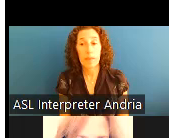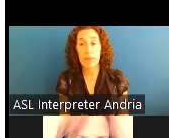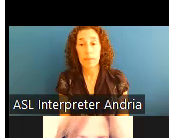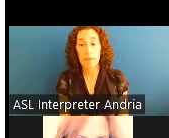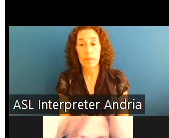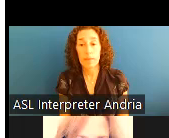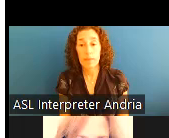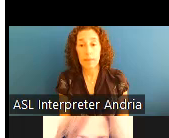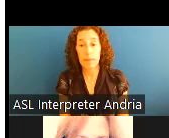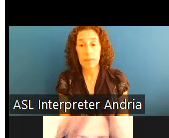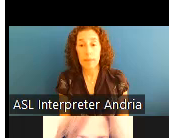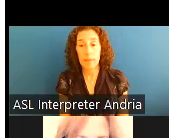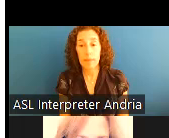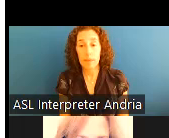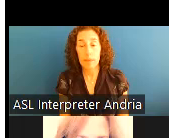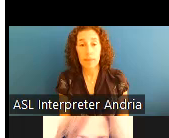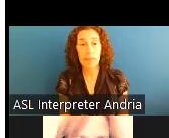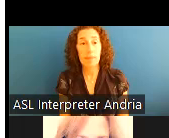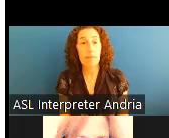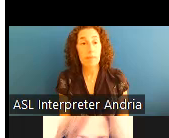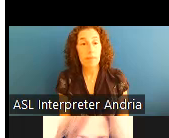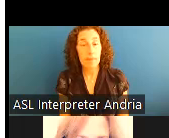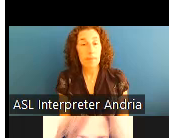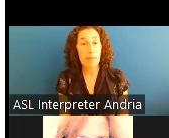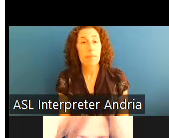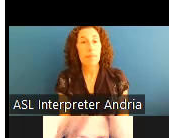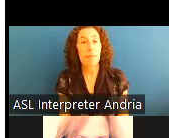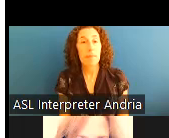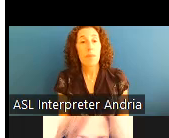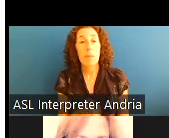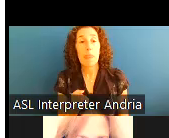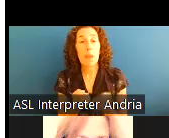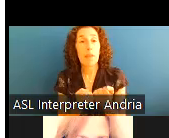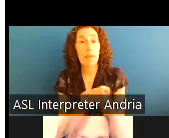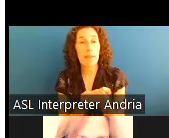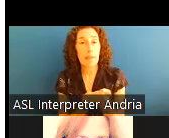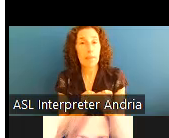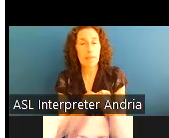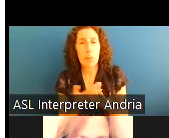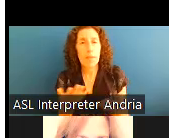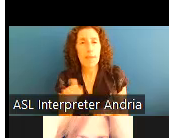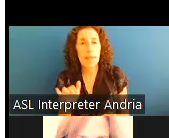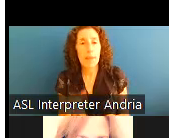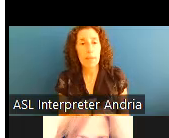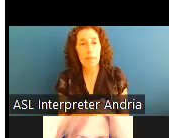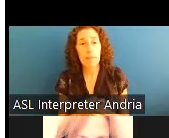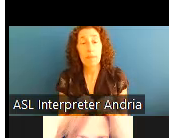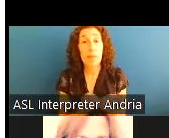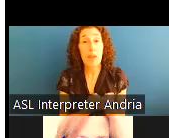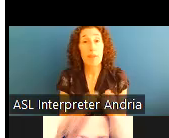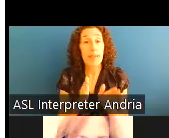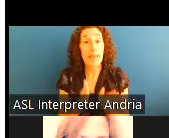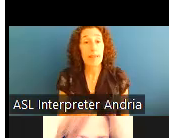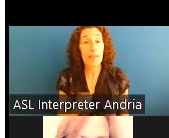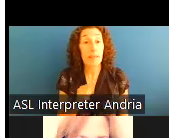So now we're going to talk a little bit about advocacy. Advocates are available to survivors before, during,